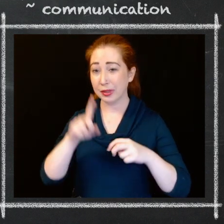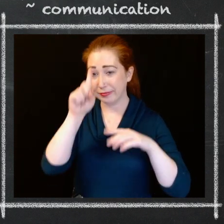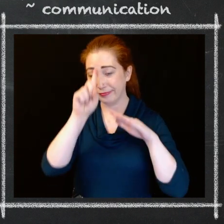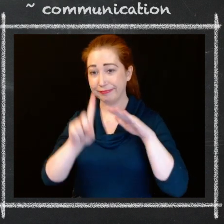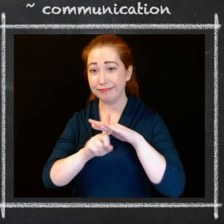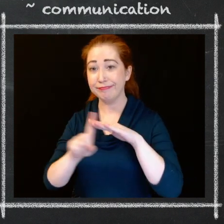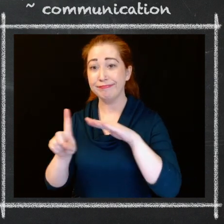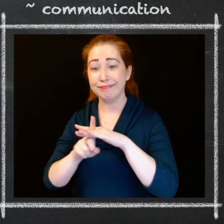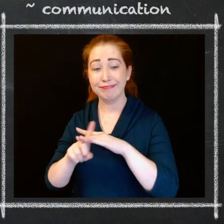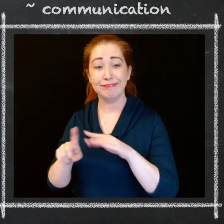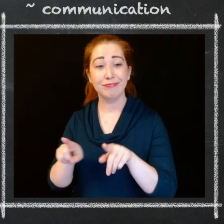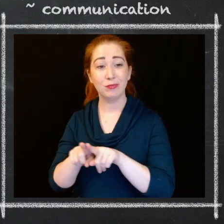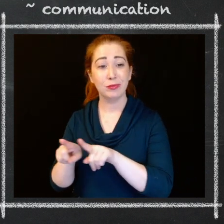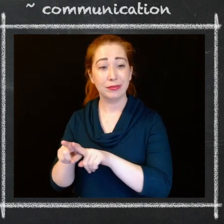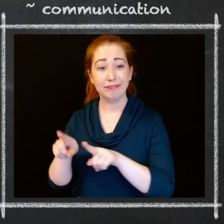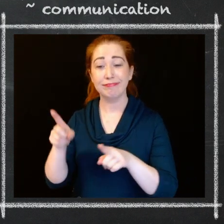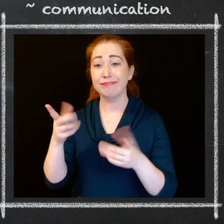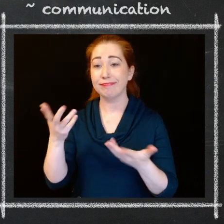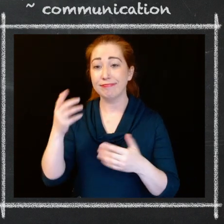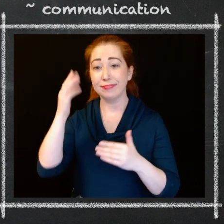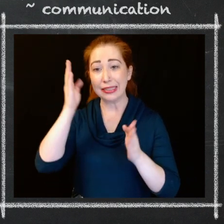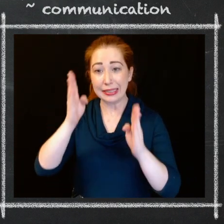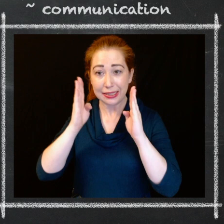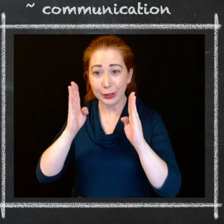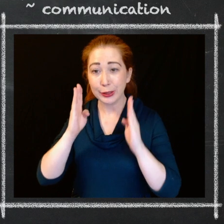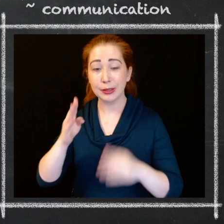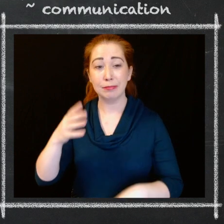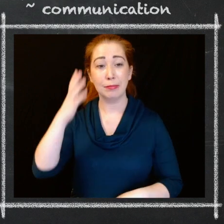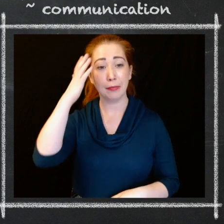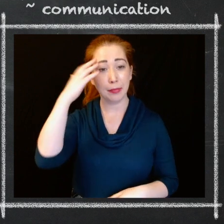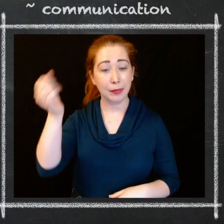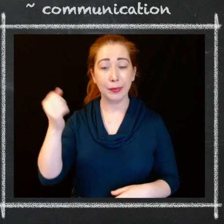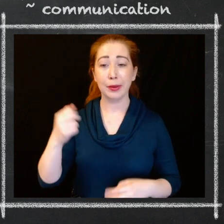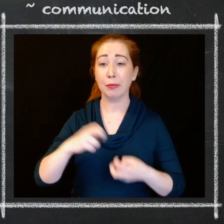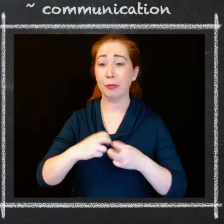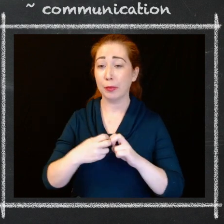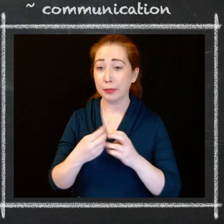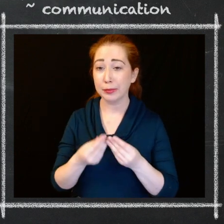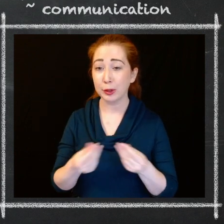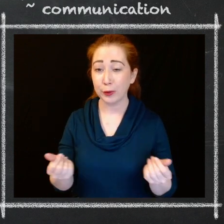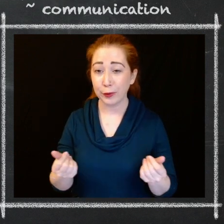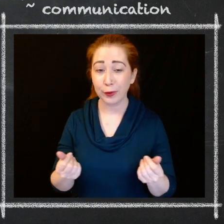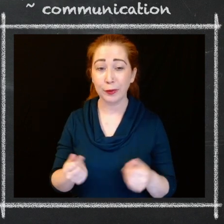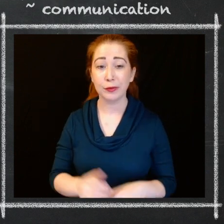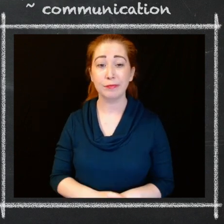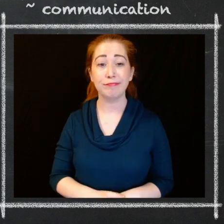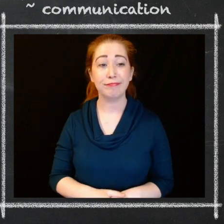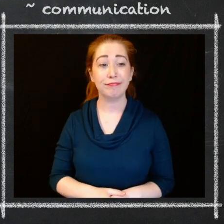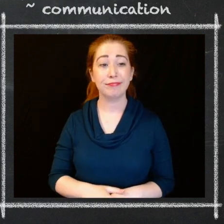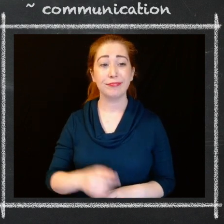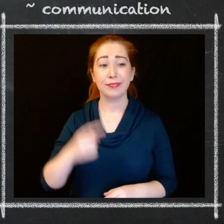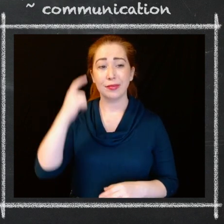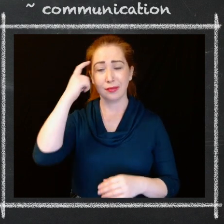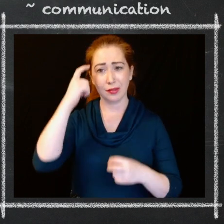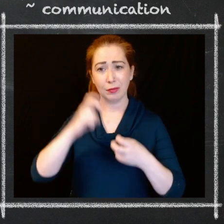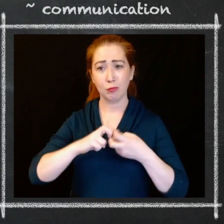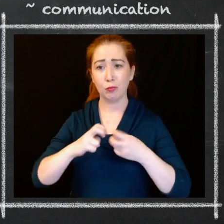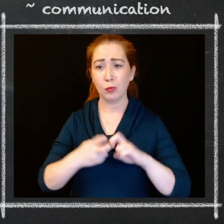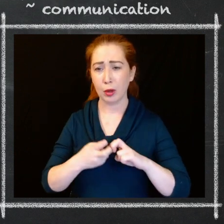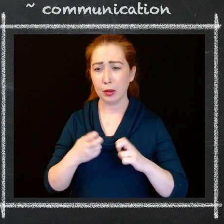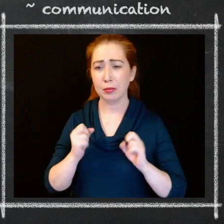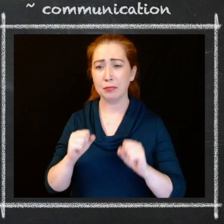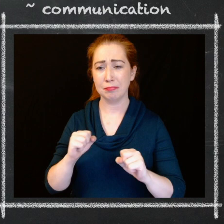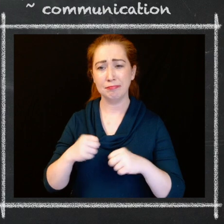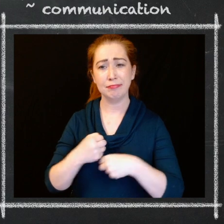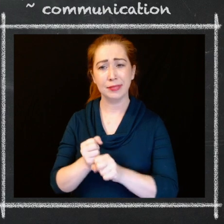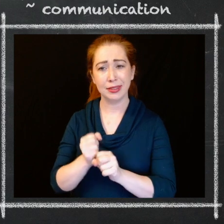thinking abilities like attention, memory, and problem solving. These cognitive problems can also